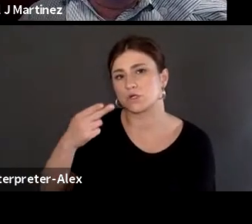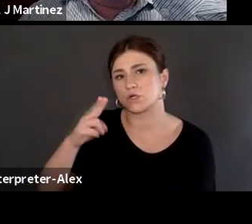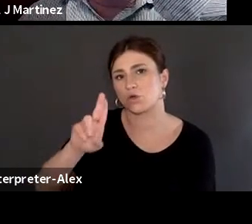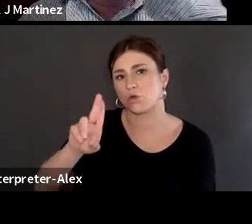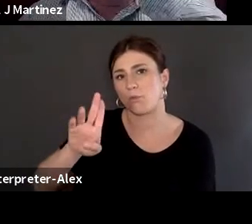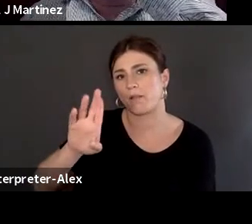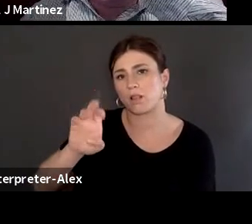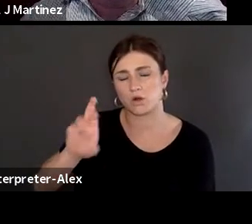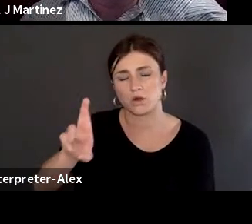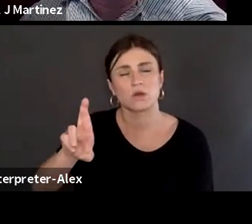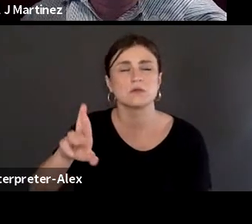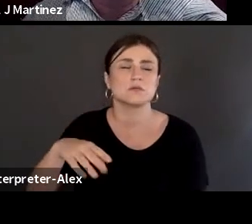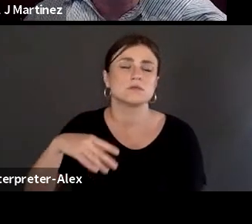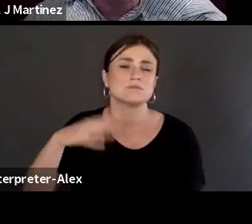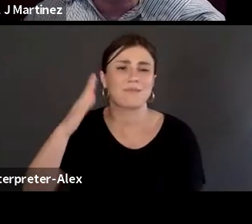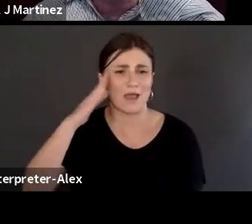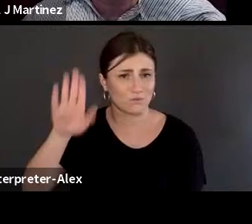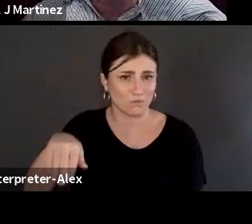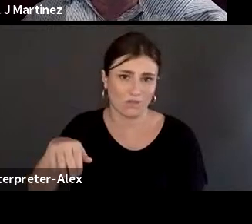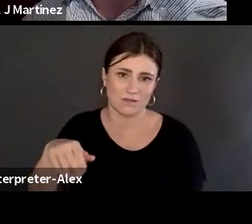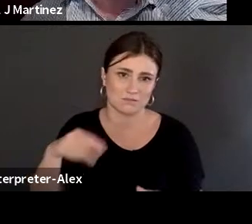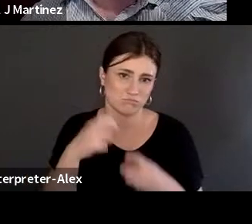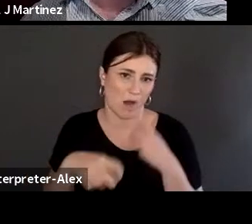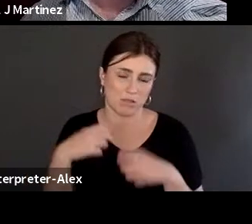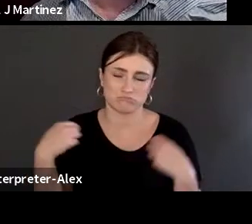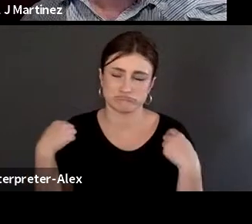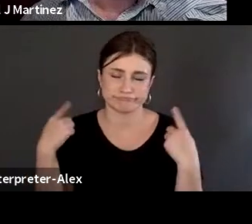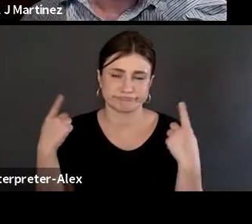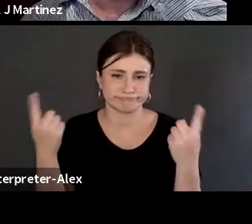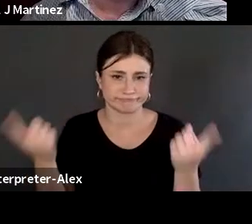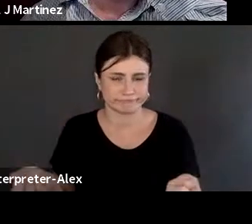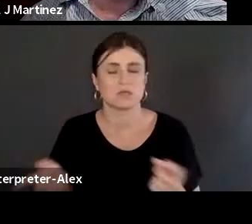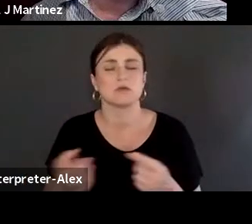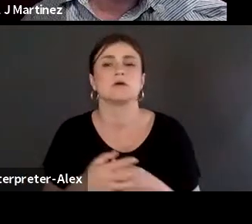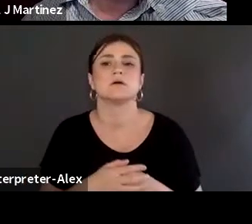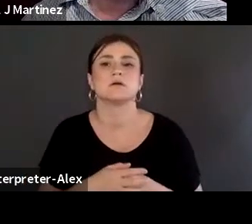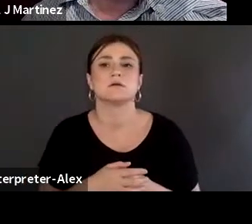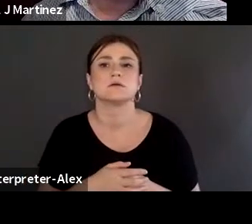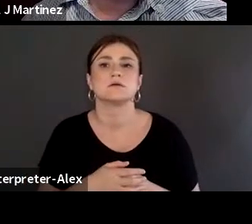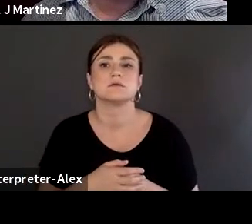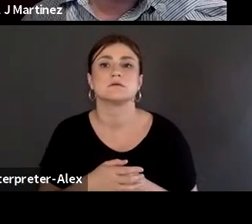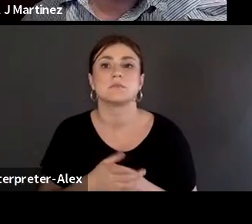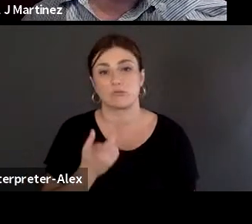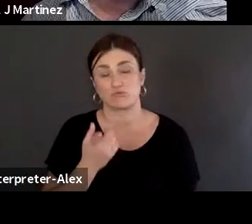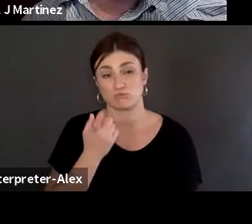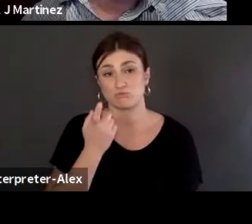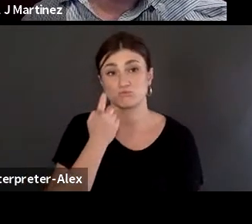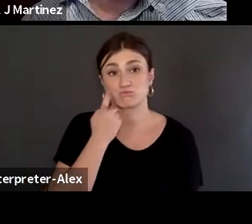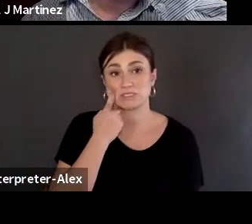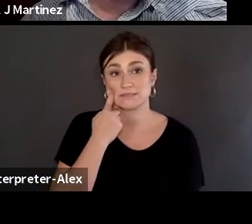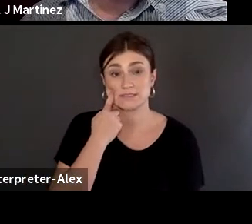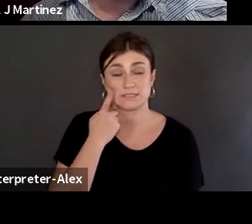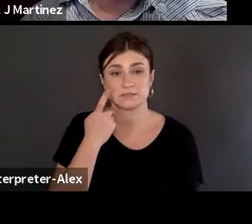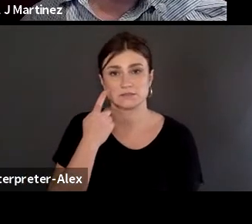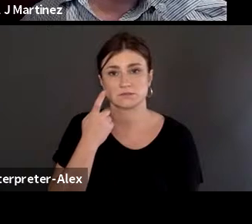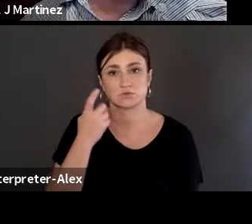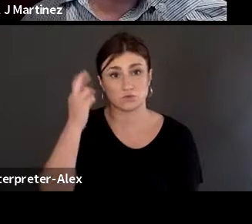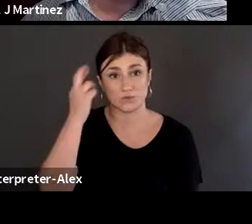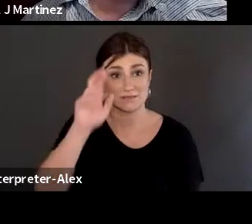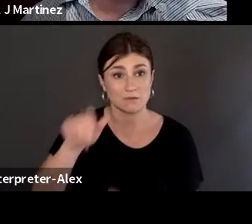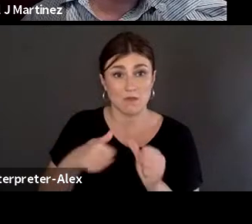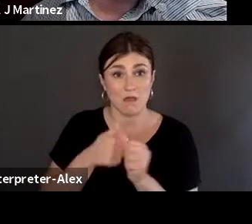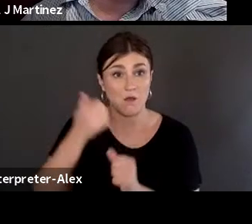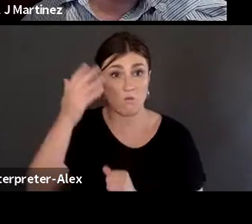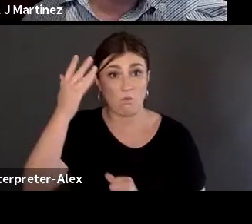recent situation kind of came to a head, the exact most recent kind of cause of the situation we